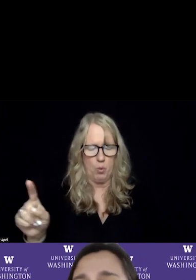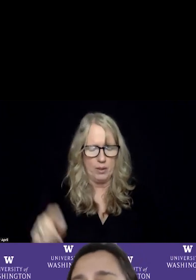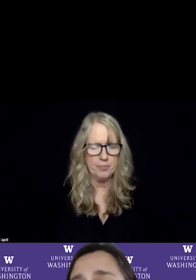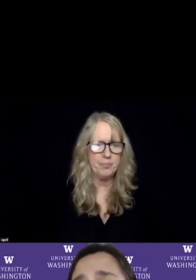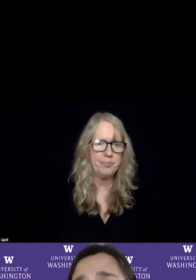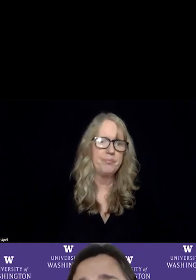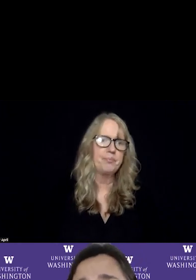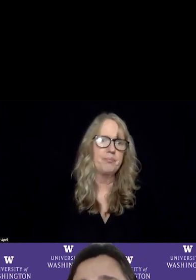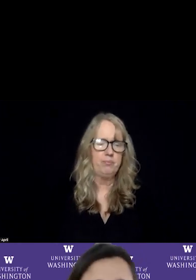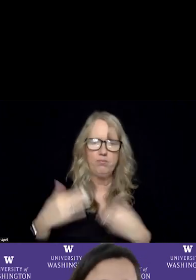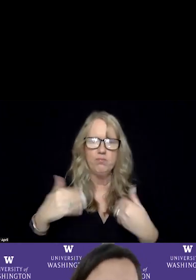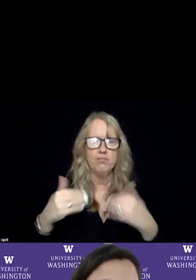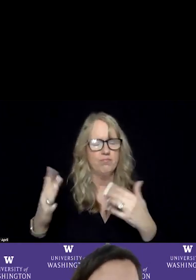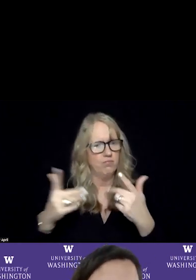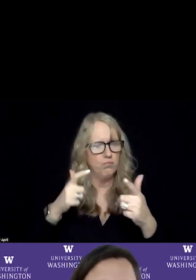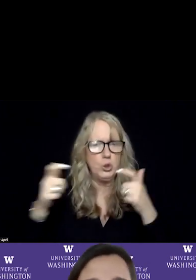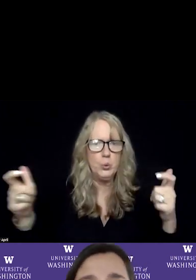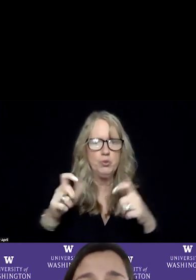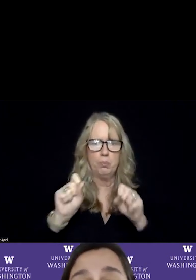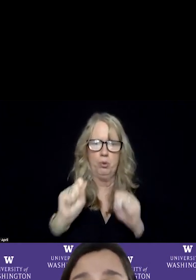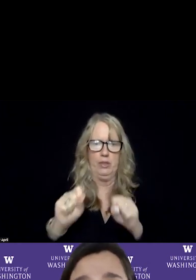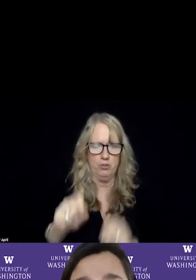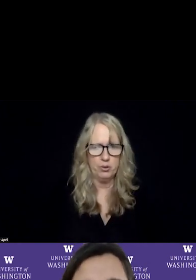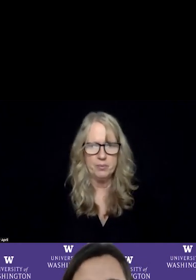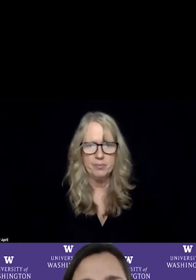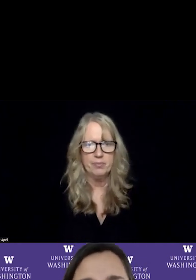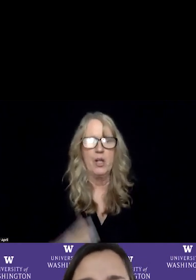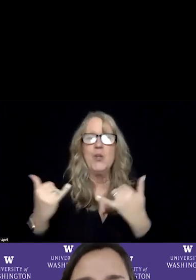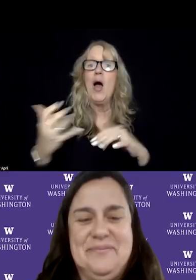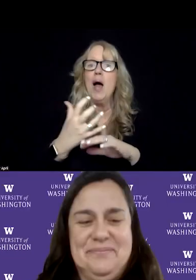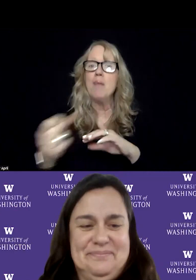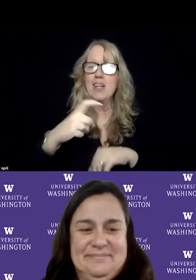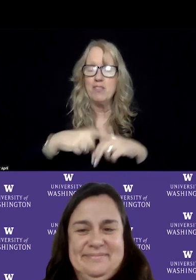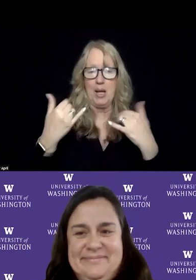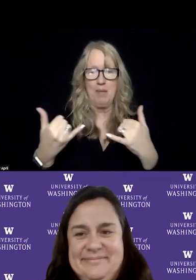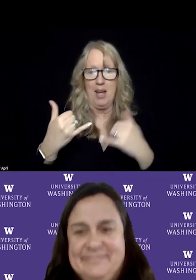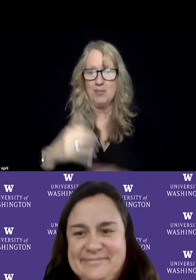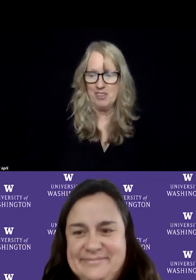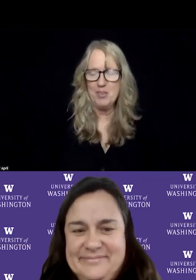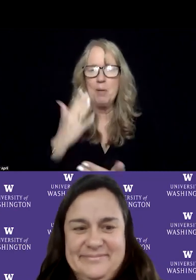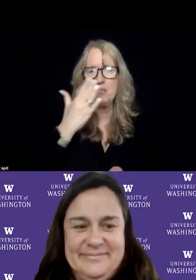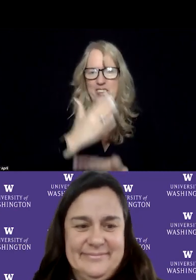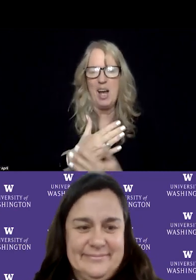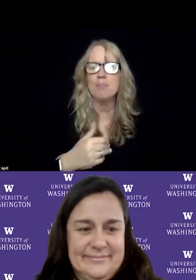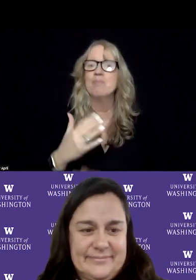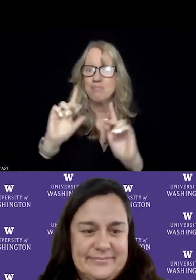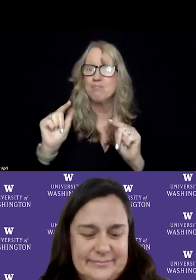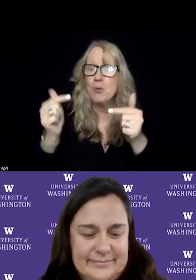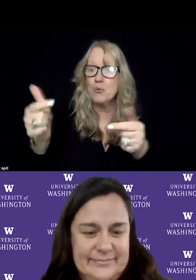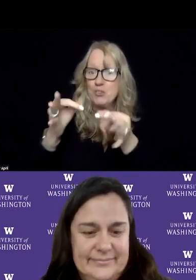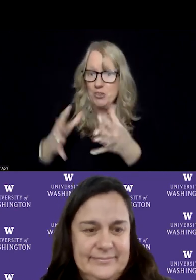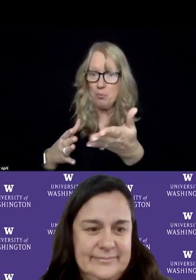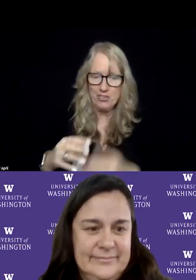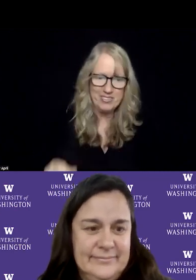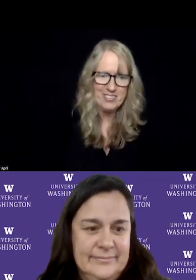So a huge amount of potential. And I am out of time, so I'm going to stop there. Terrific, Jed. Really